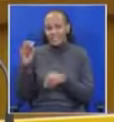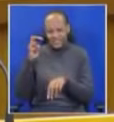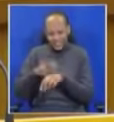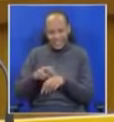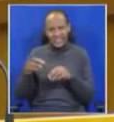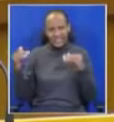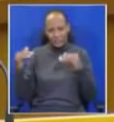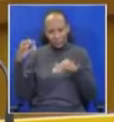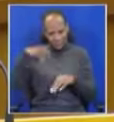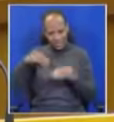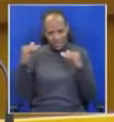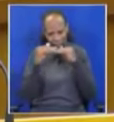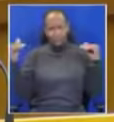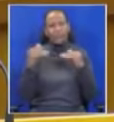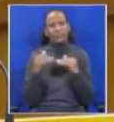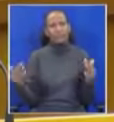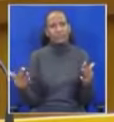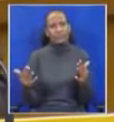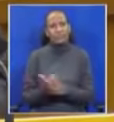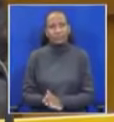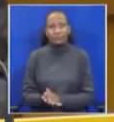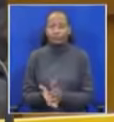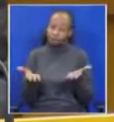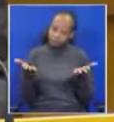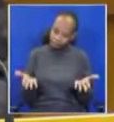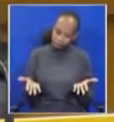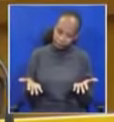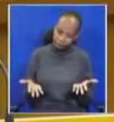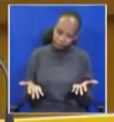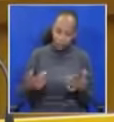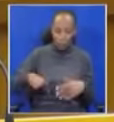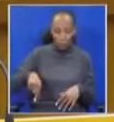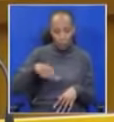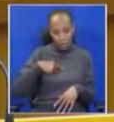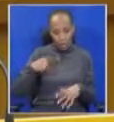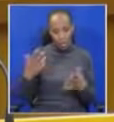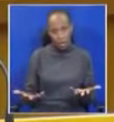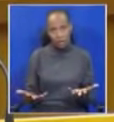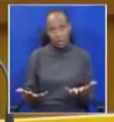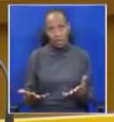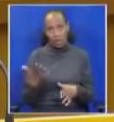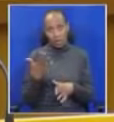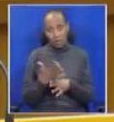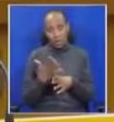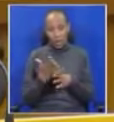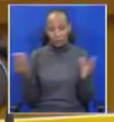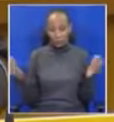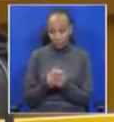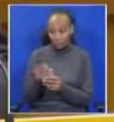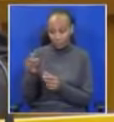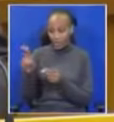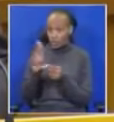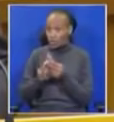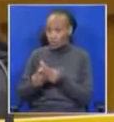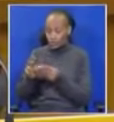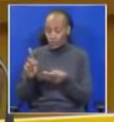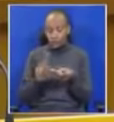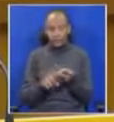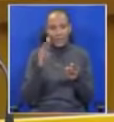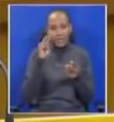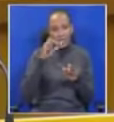in collaboration, and listen to this, in collaboration with the unions, with